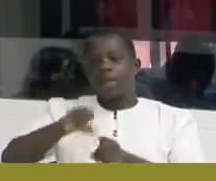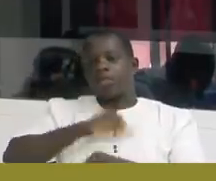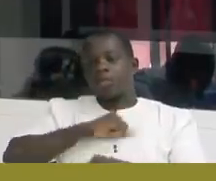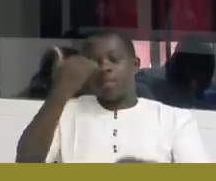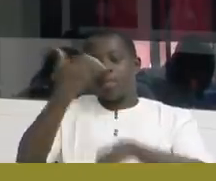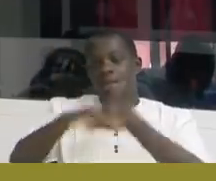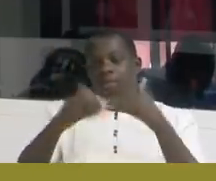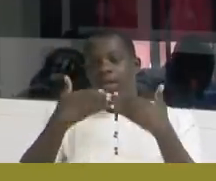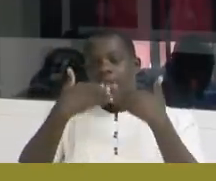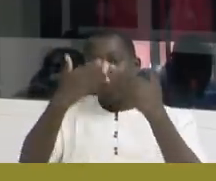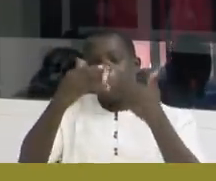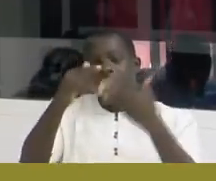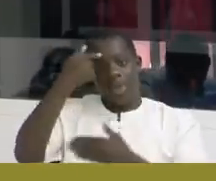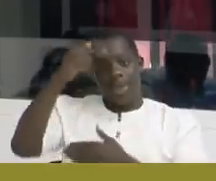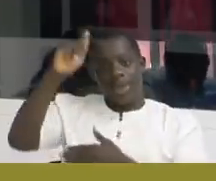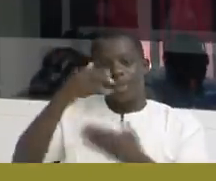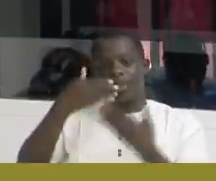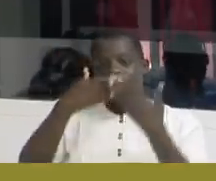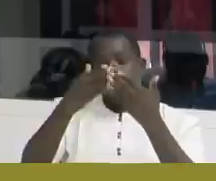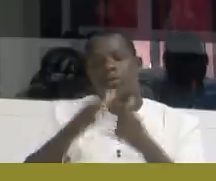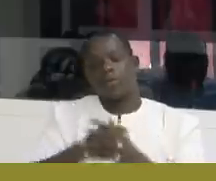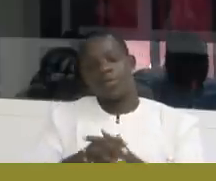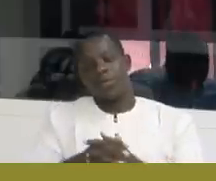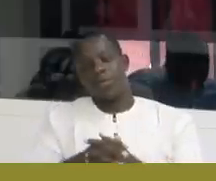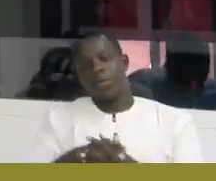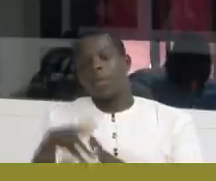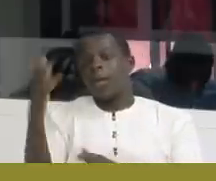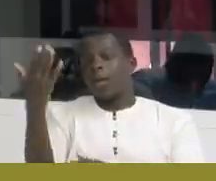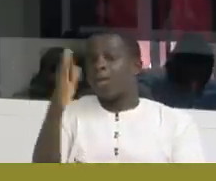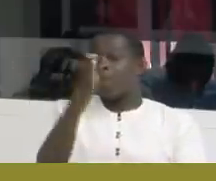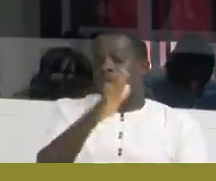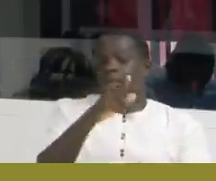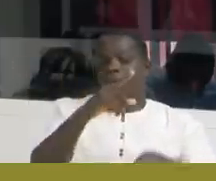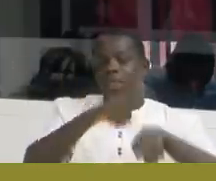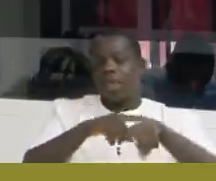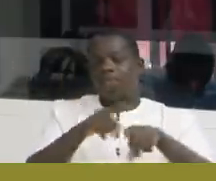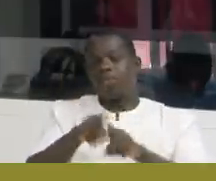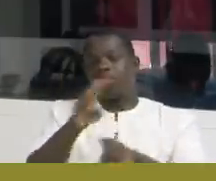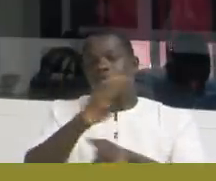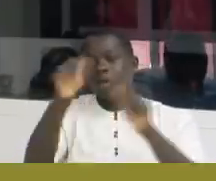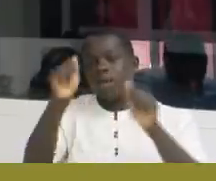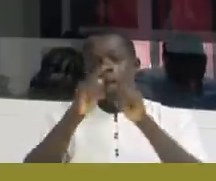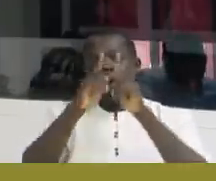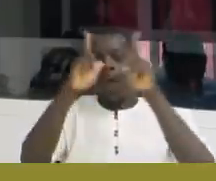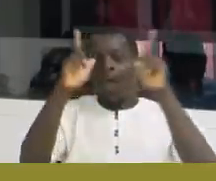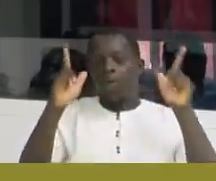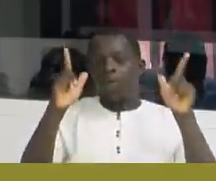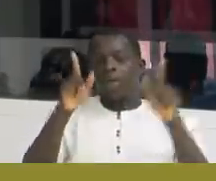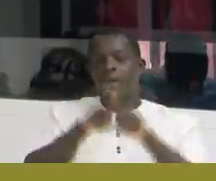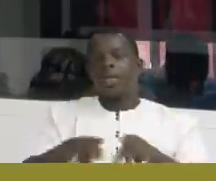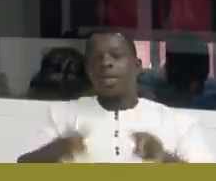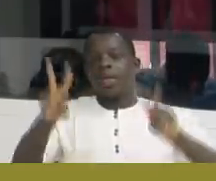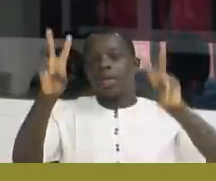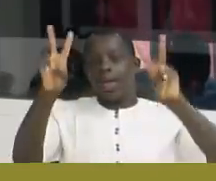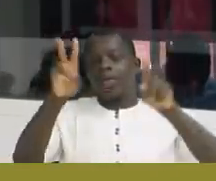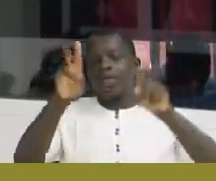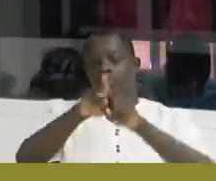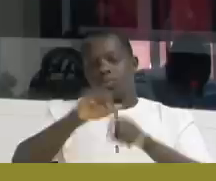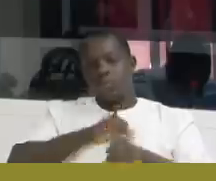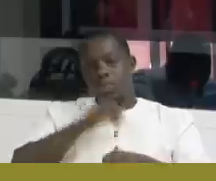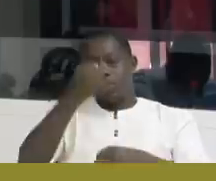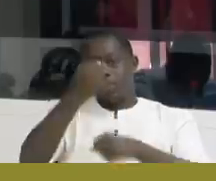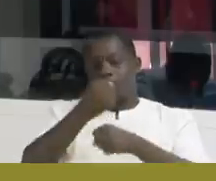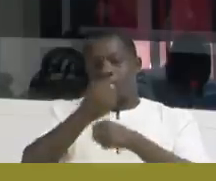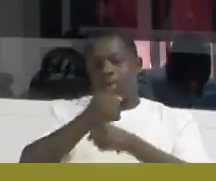of this intelligence information? Maybe at that time, he was not aware that Jambi was depriving the